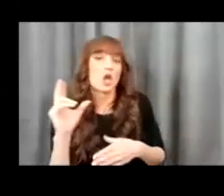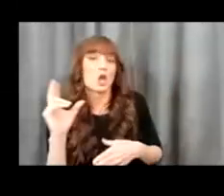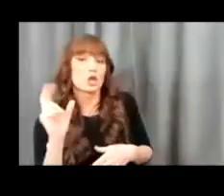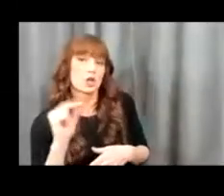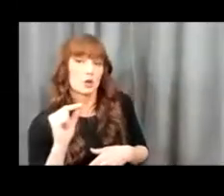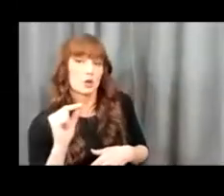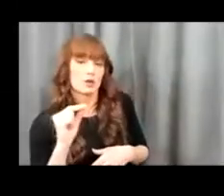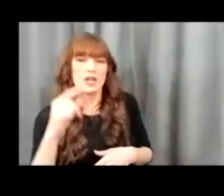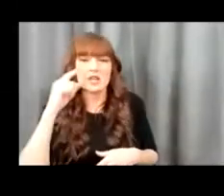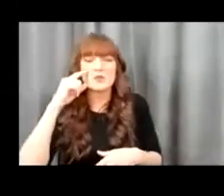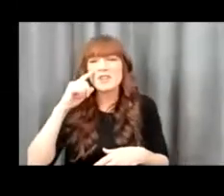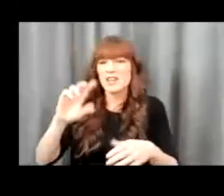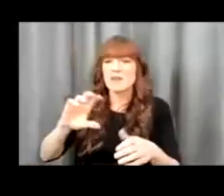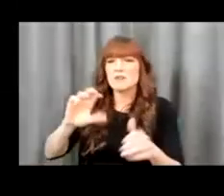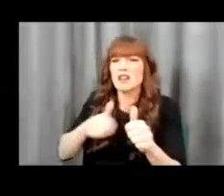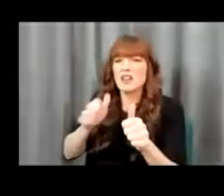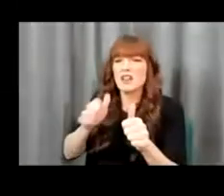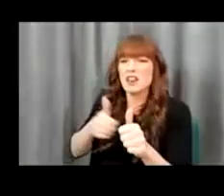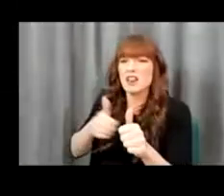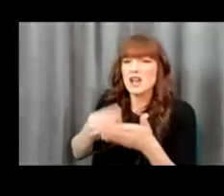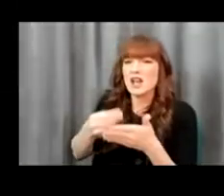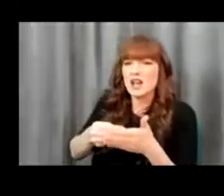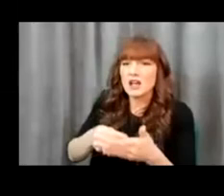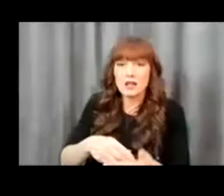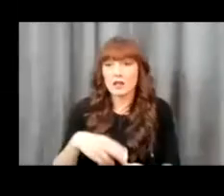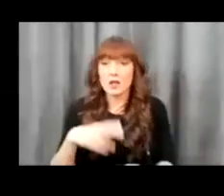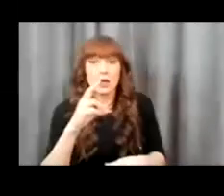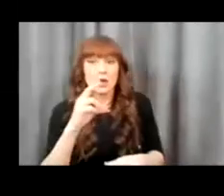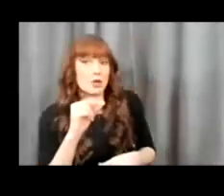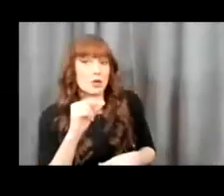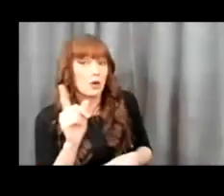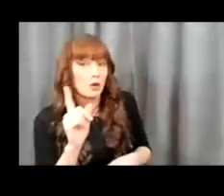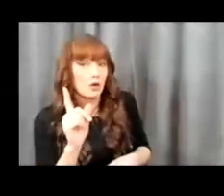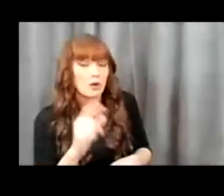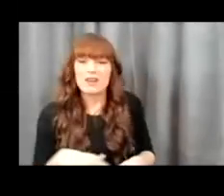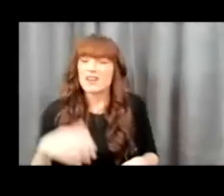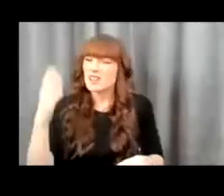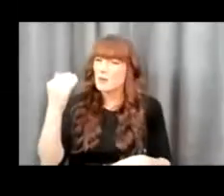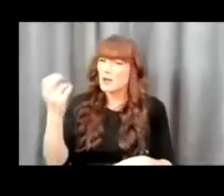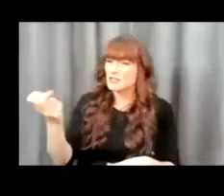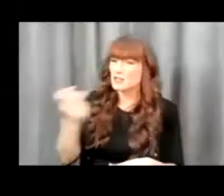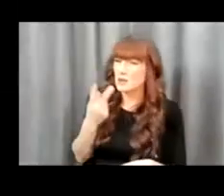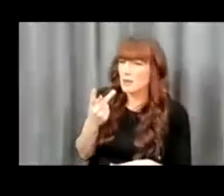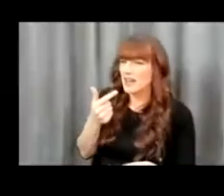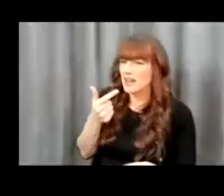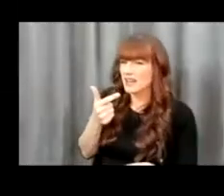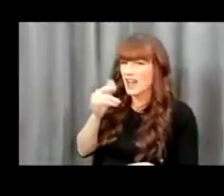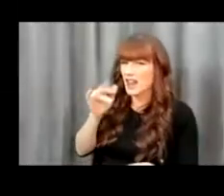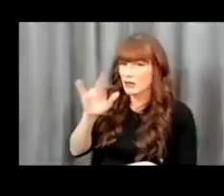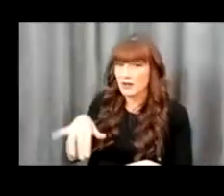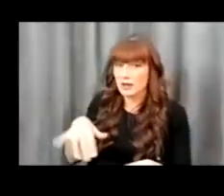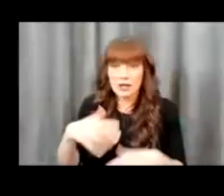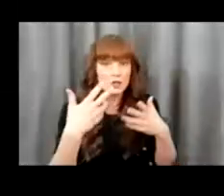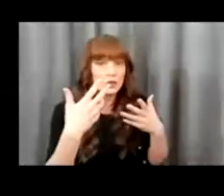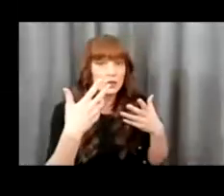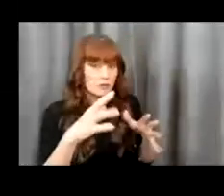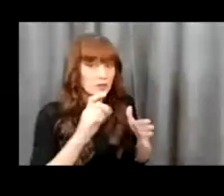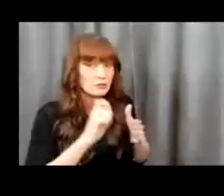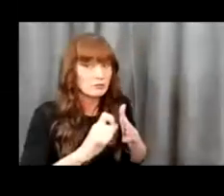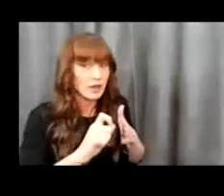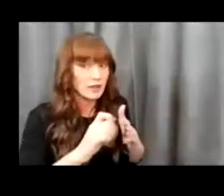Nope. You think I'm just paper chasing? I don't. Then why'd you come back around the gallery? You finished writing that